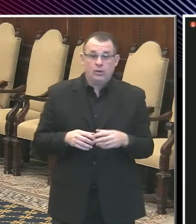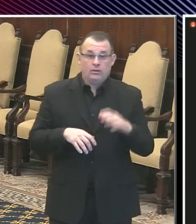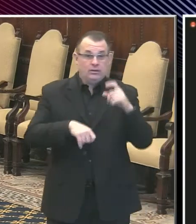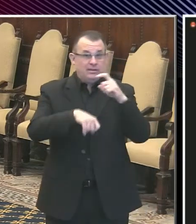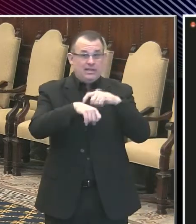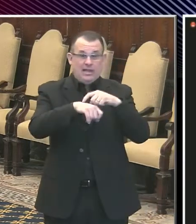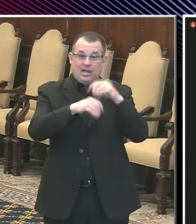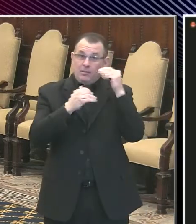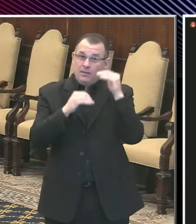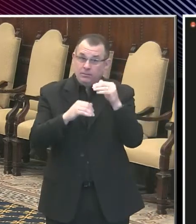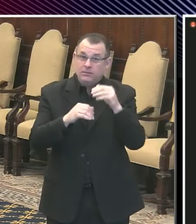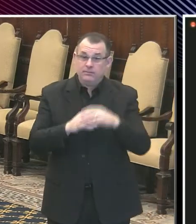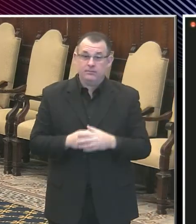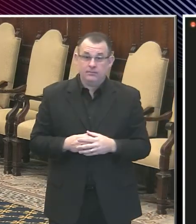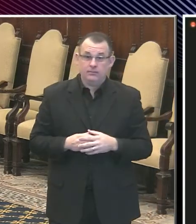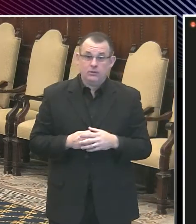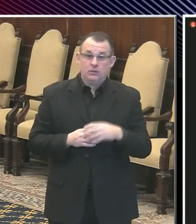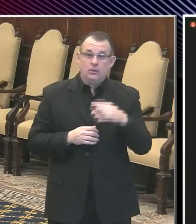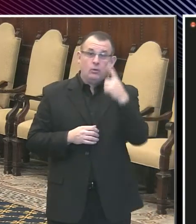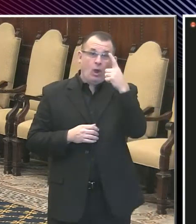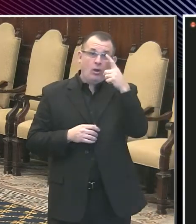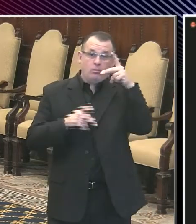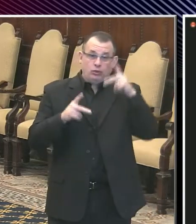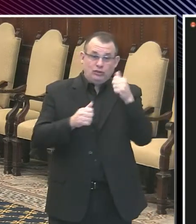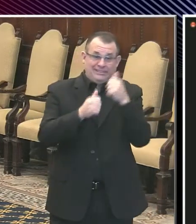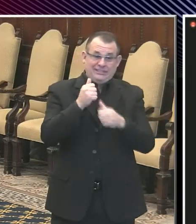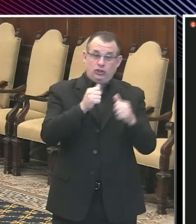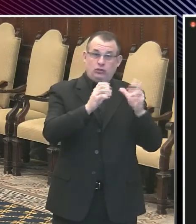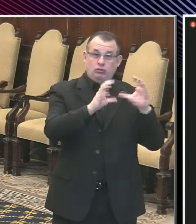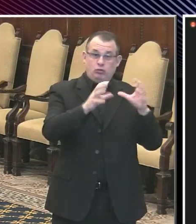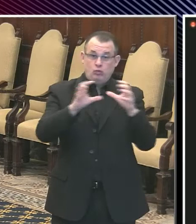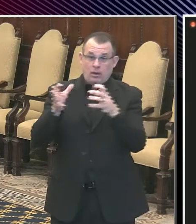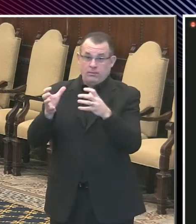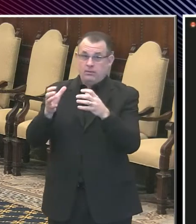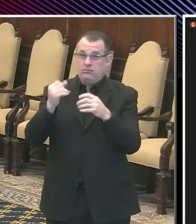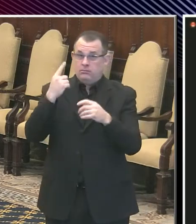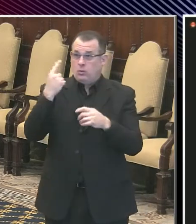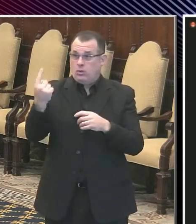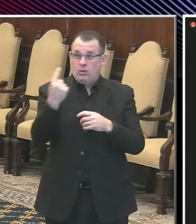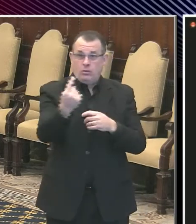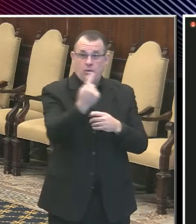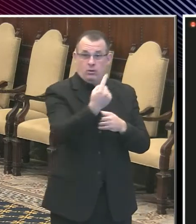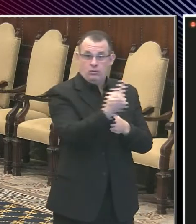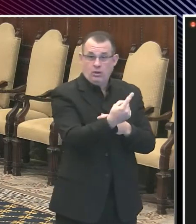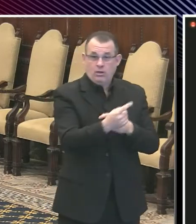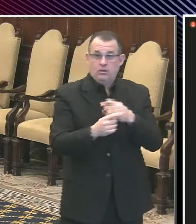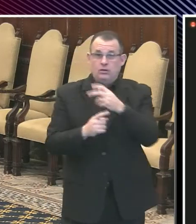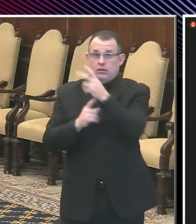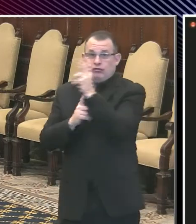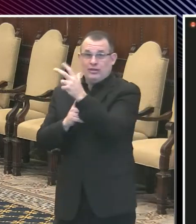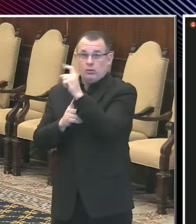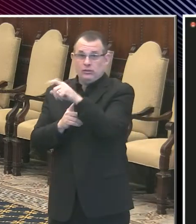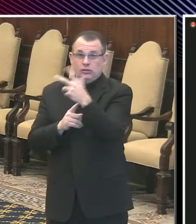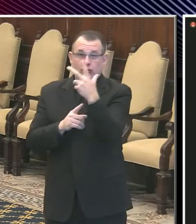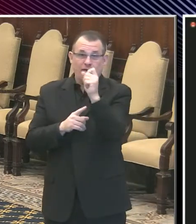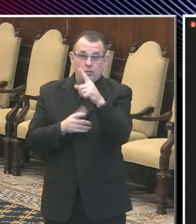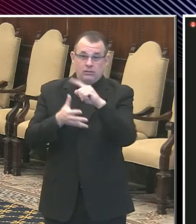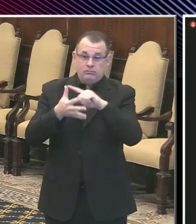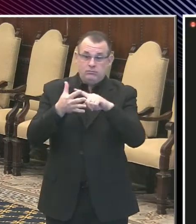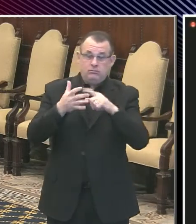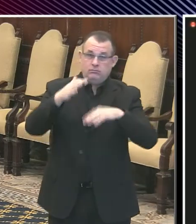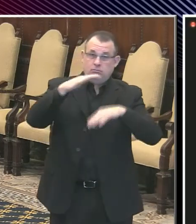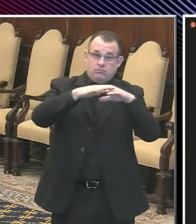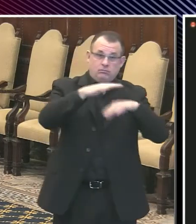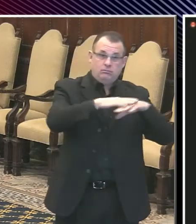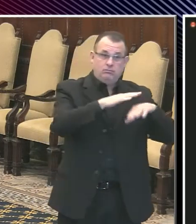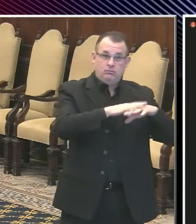We're only allowing one representative from each media outlet permitted to ask questions. And we ask that you please limit your questions to